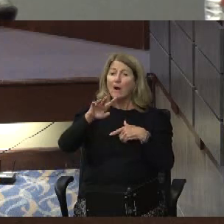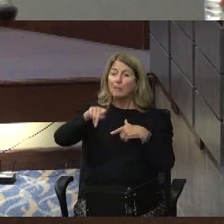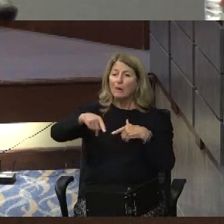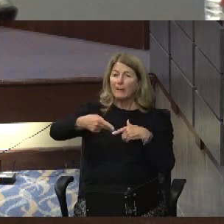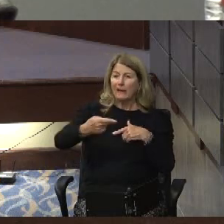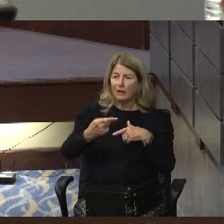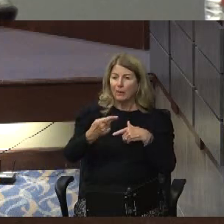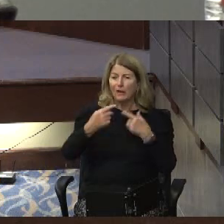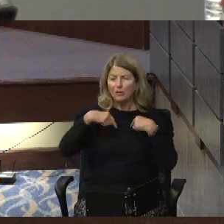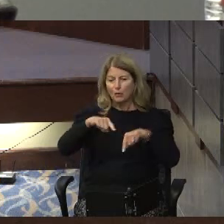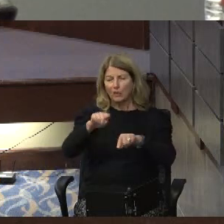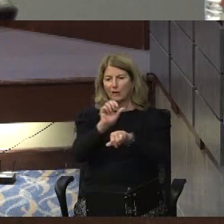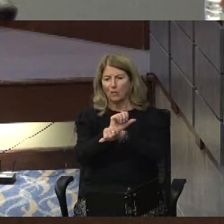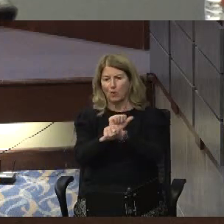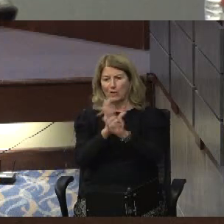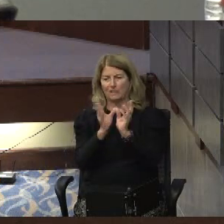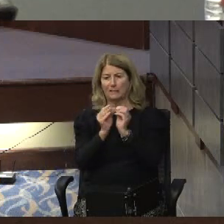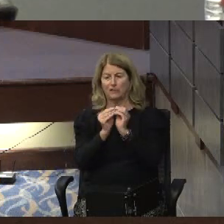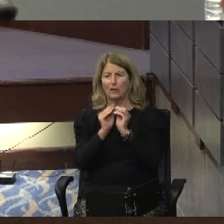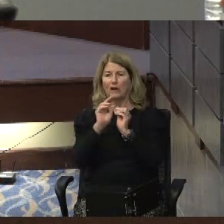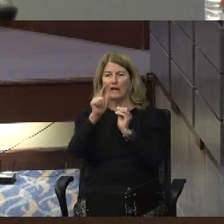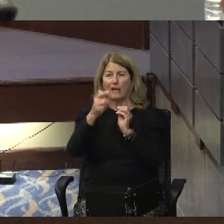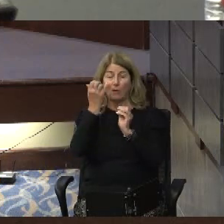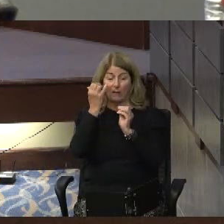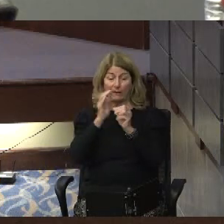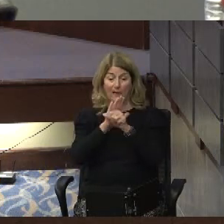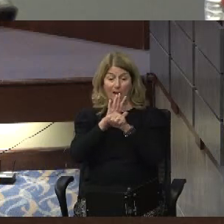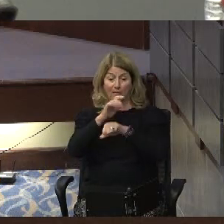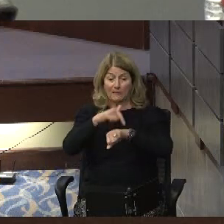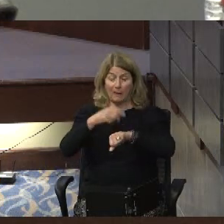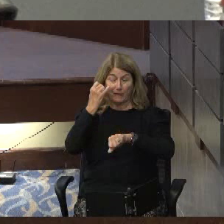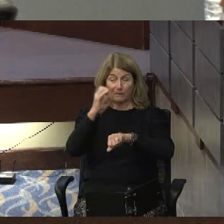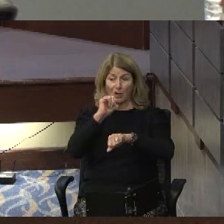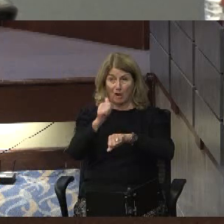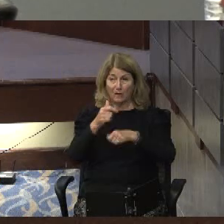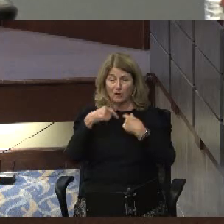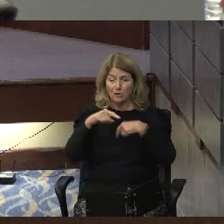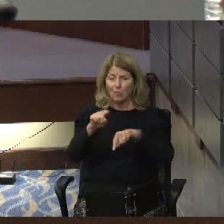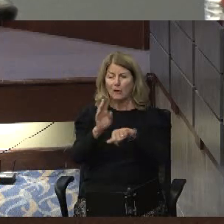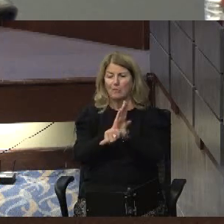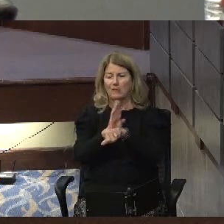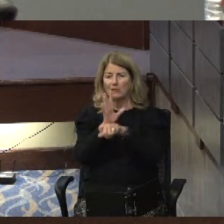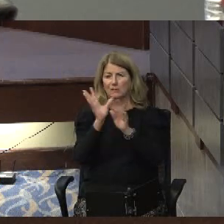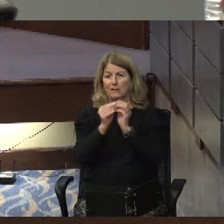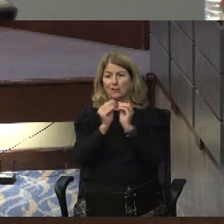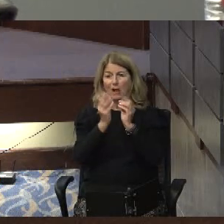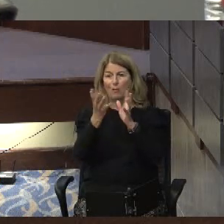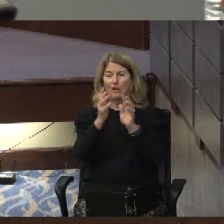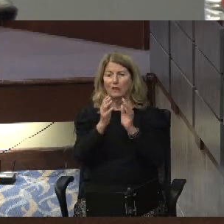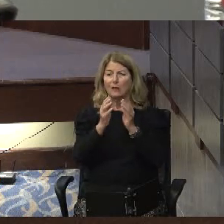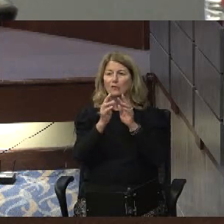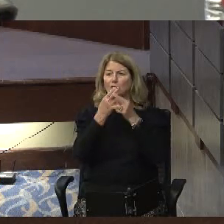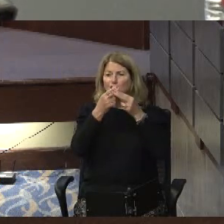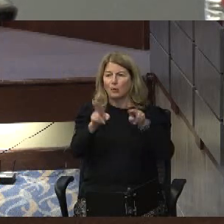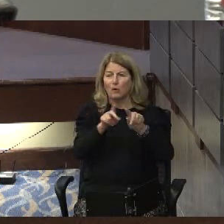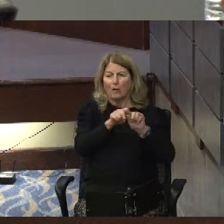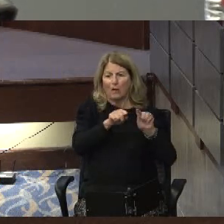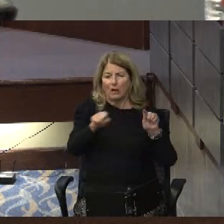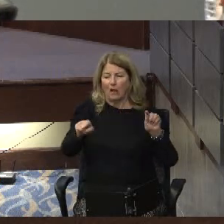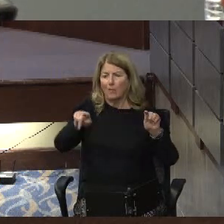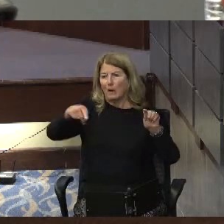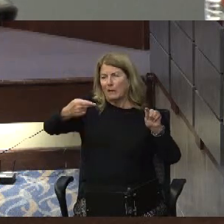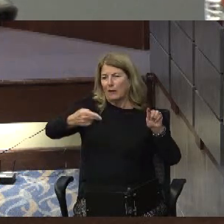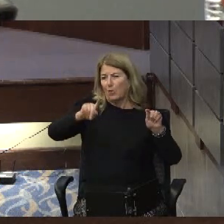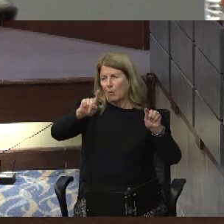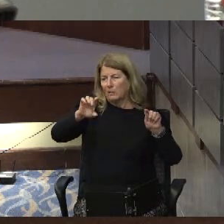perhaps during the work session later if we have time. If not, it'll be during the business session. I wanted to take a short diversion on public hearing